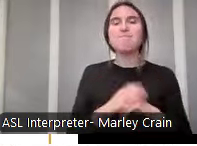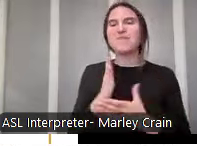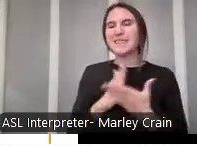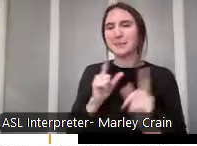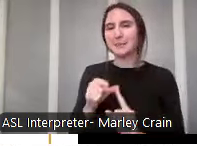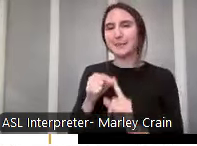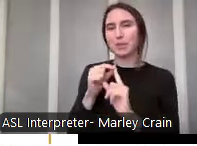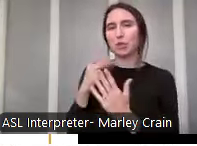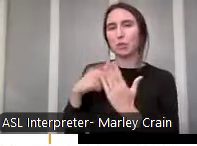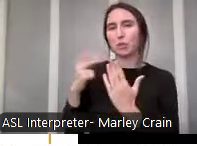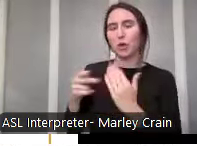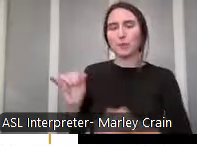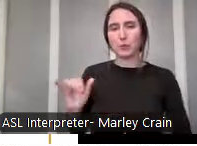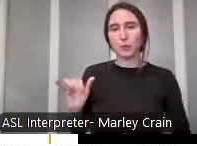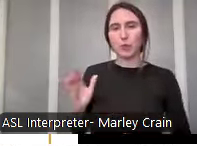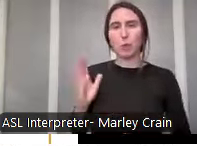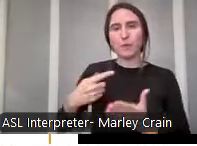the section on IEPs.